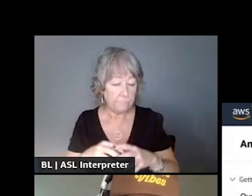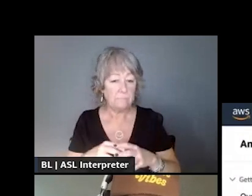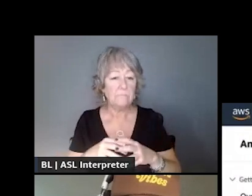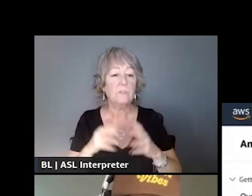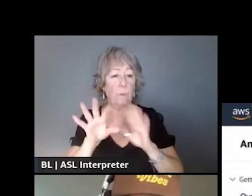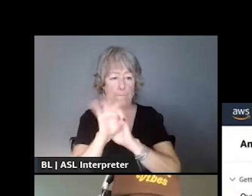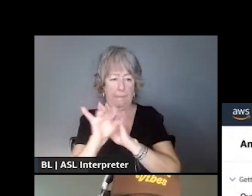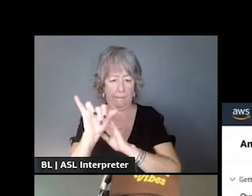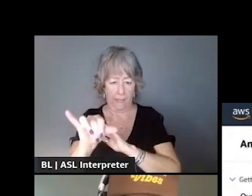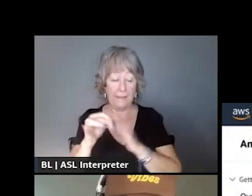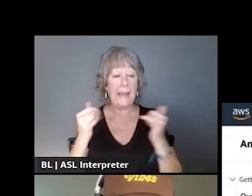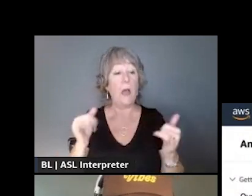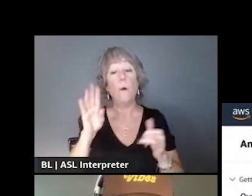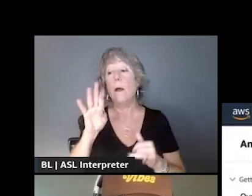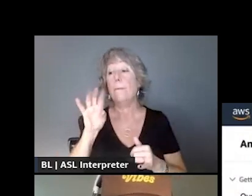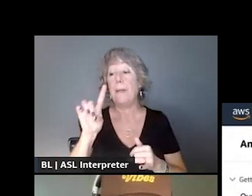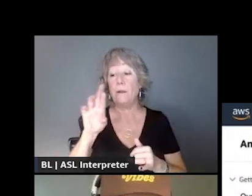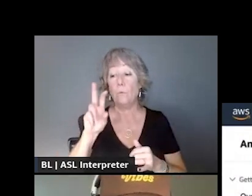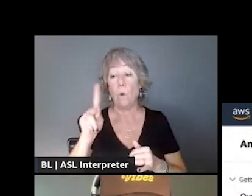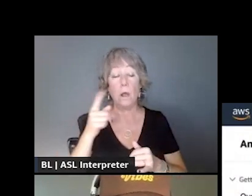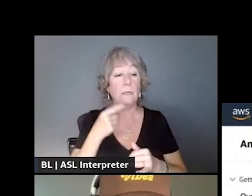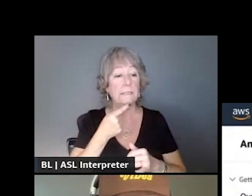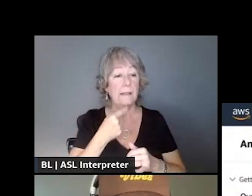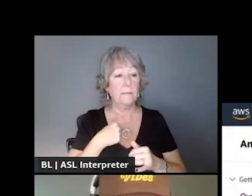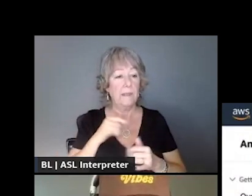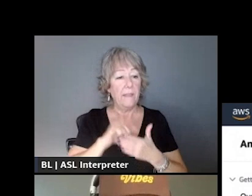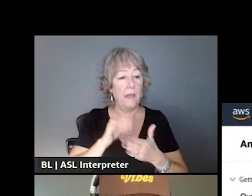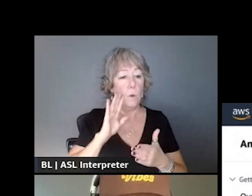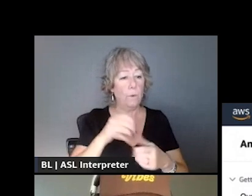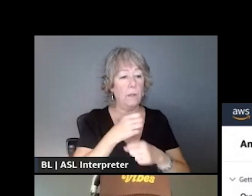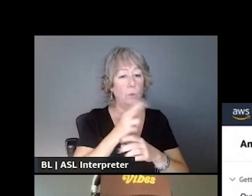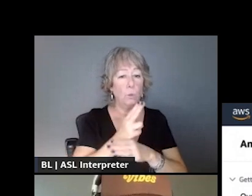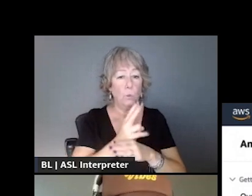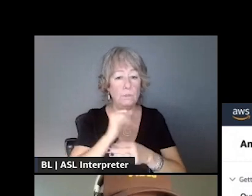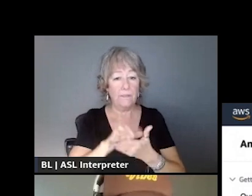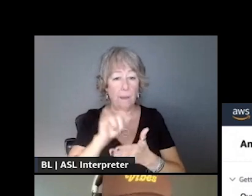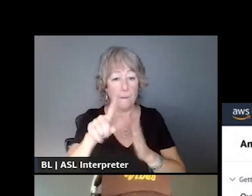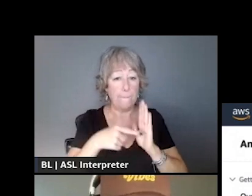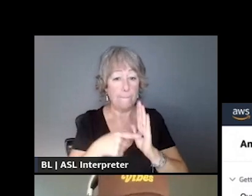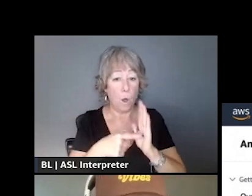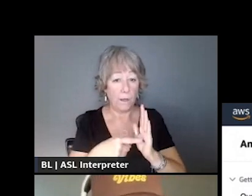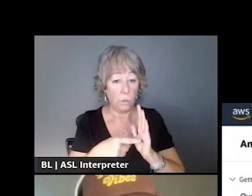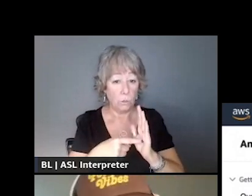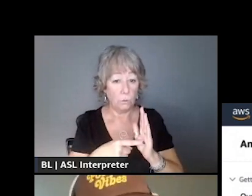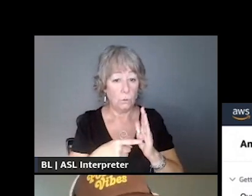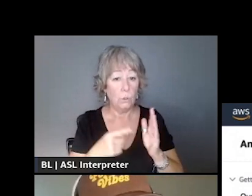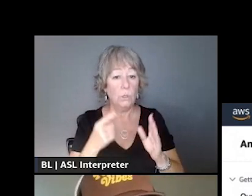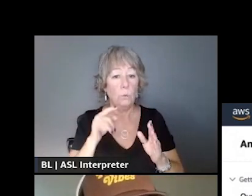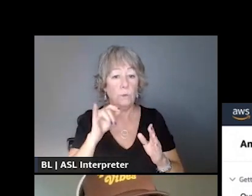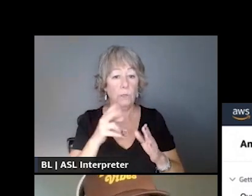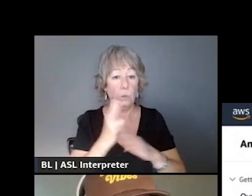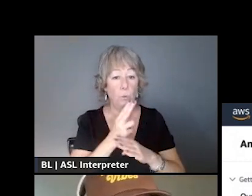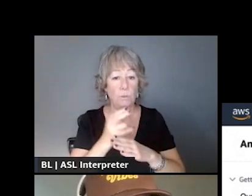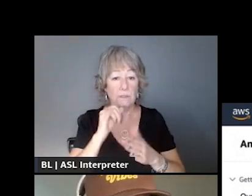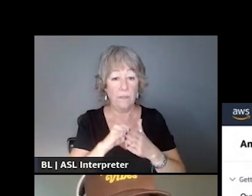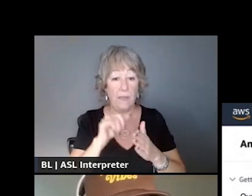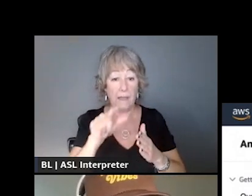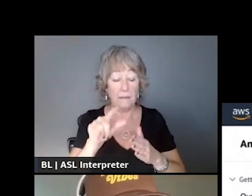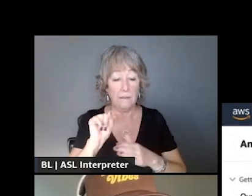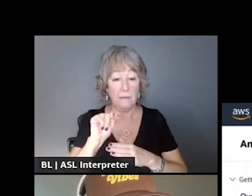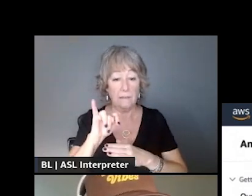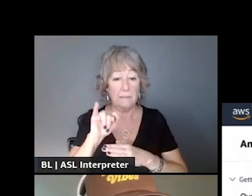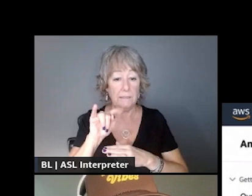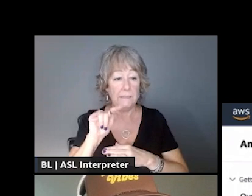what Bedrock is saying, that it's going to use the Titan embeddings model to take my documents, break it